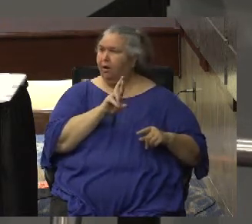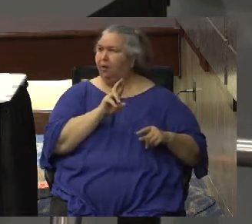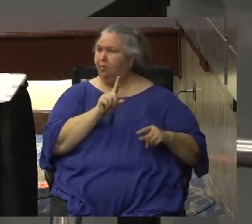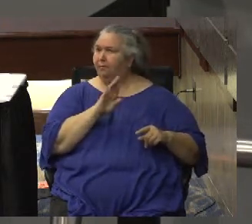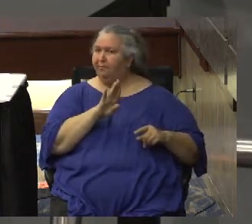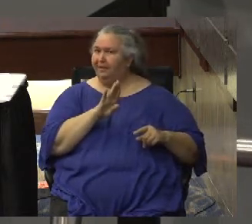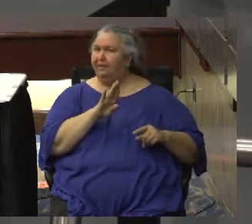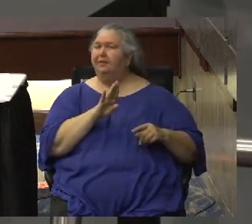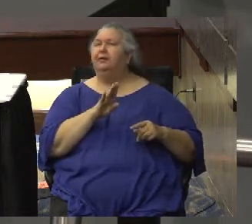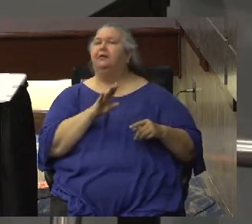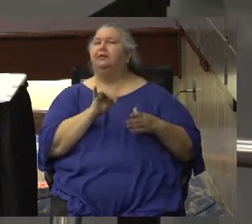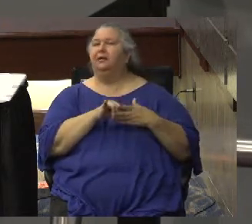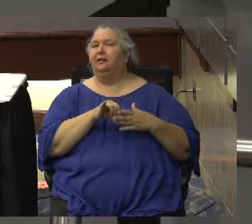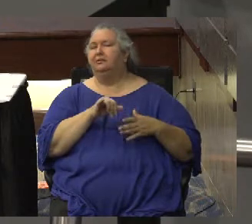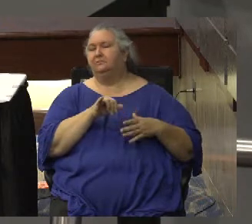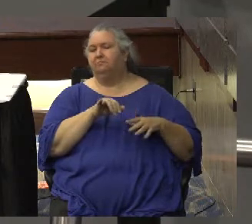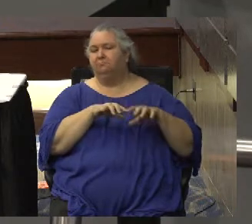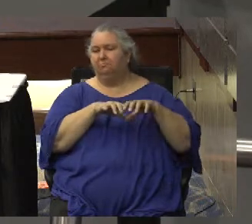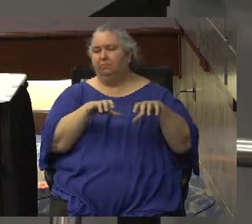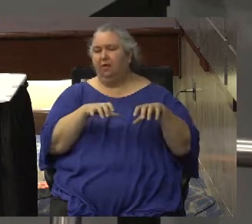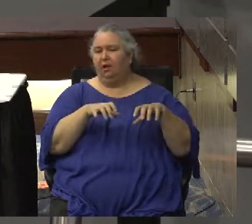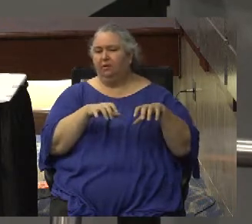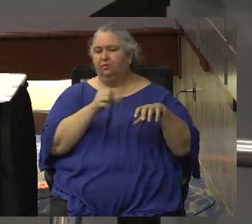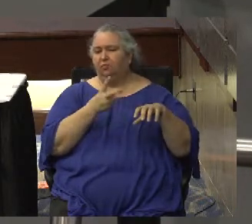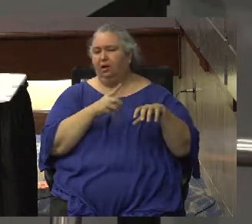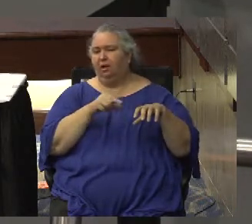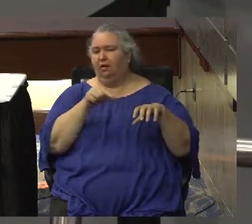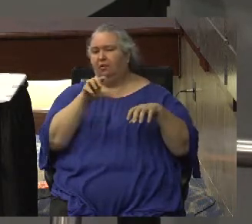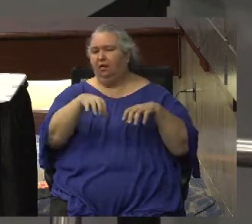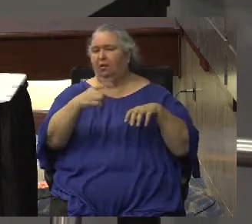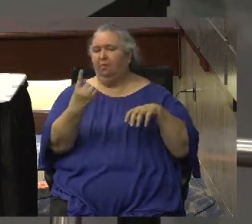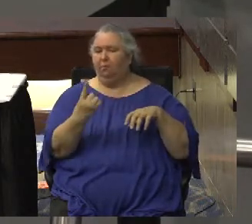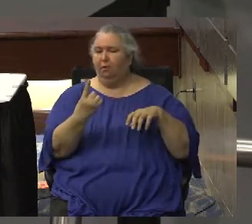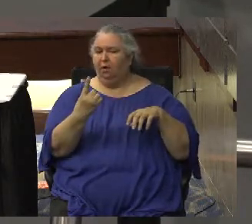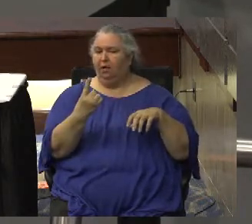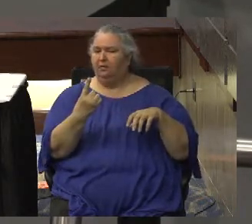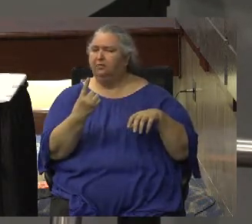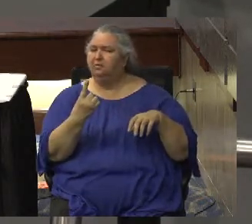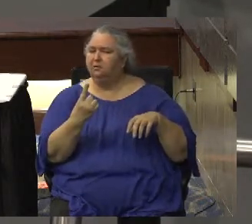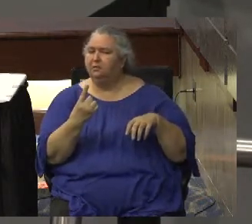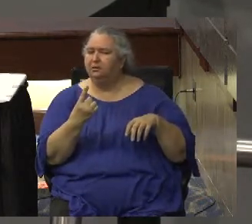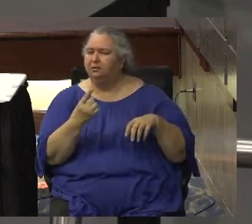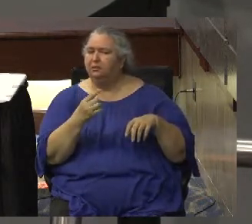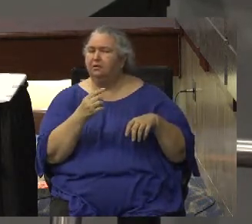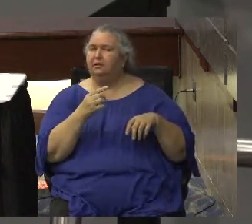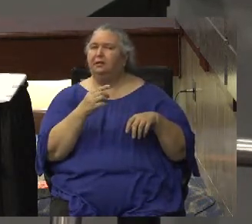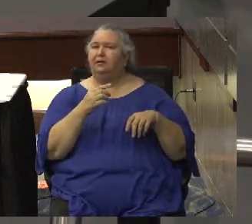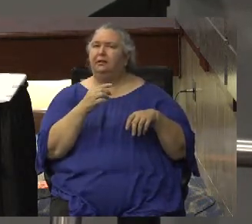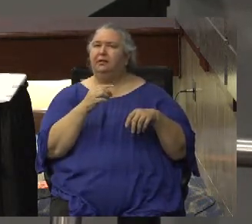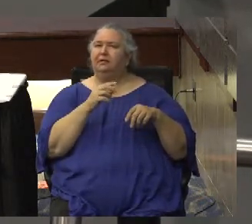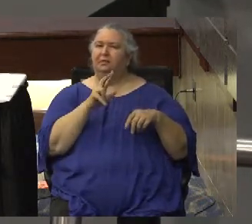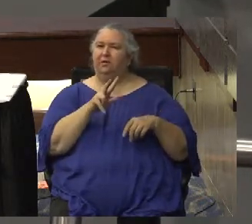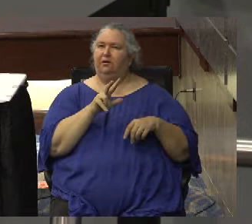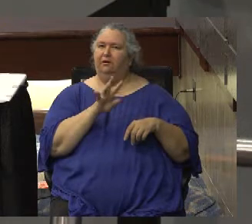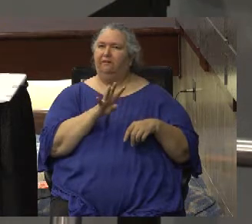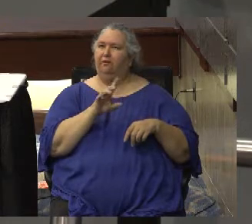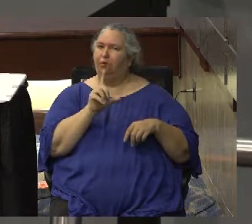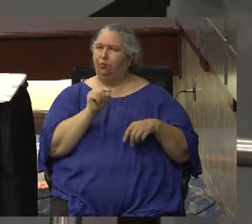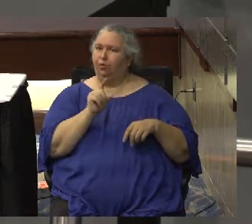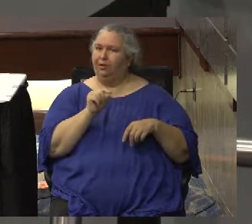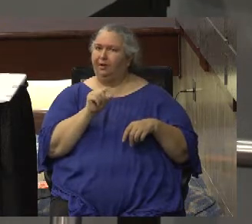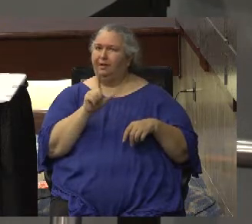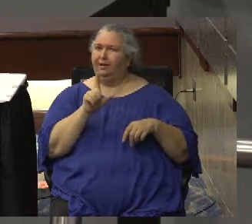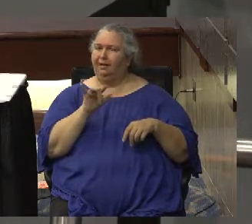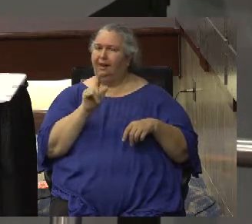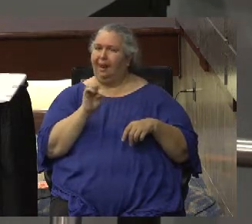described as Lot 12, Block 1 of the Lakes at the Clark Moshik Edition, known as 3420 Lyle